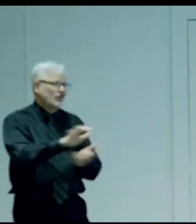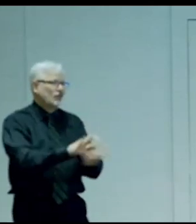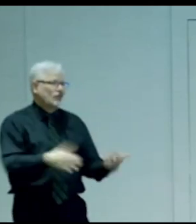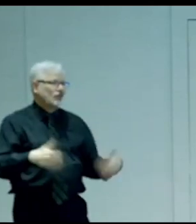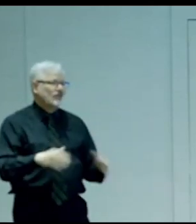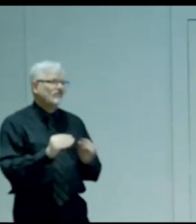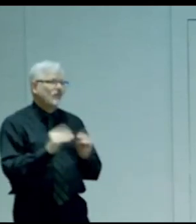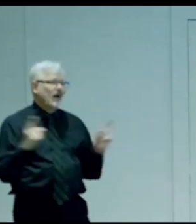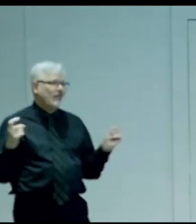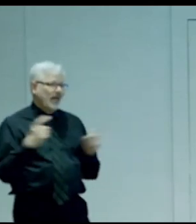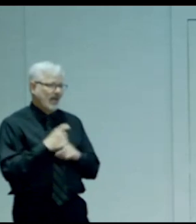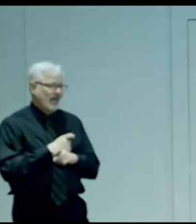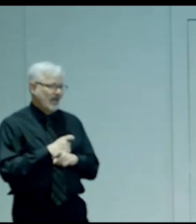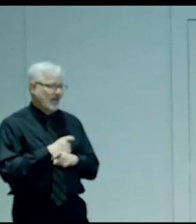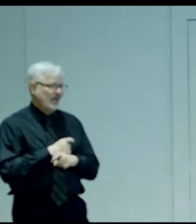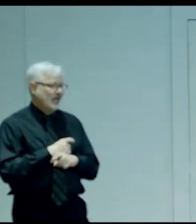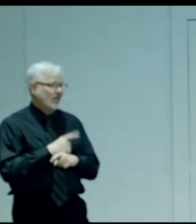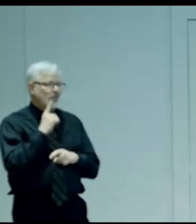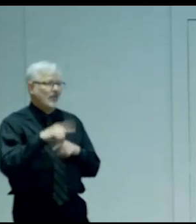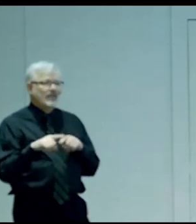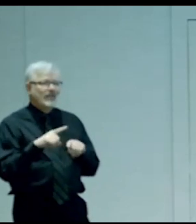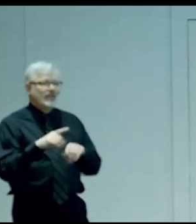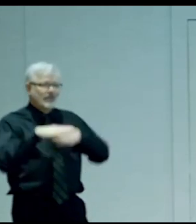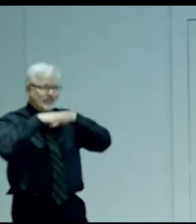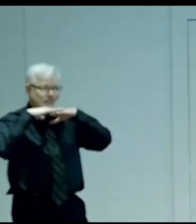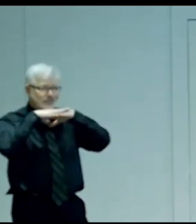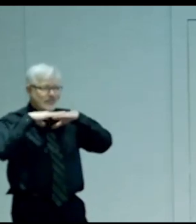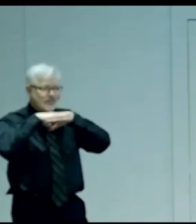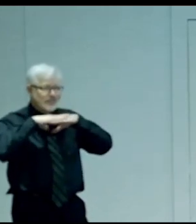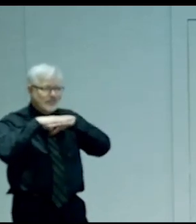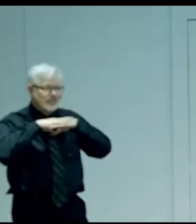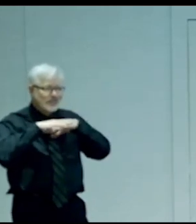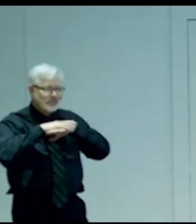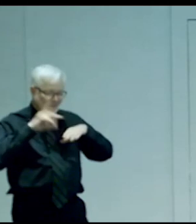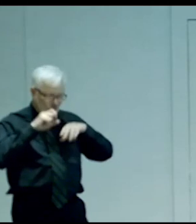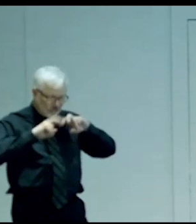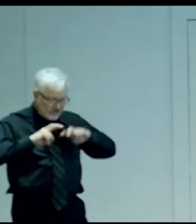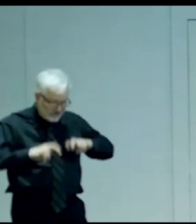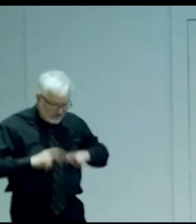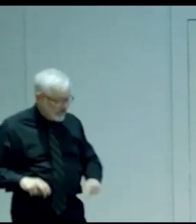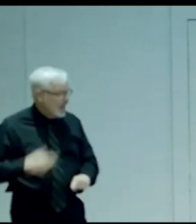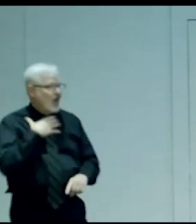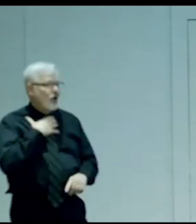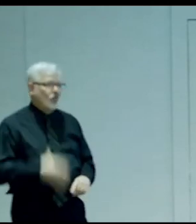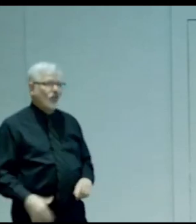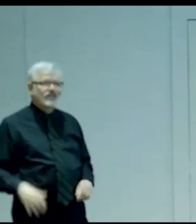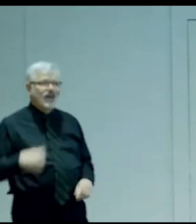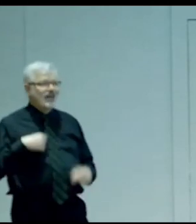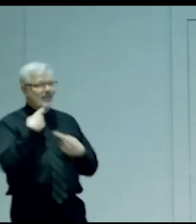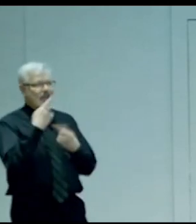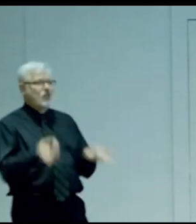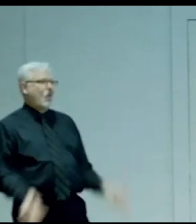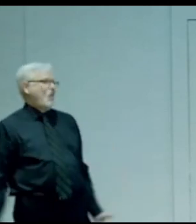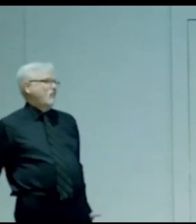more complicated and nuanced story to be told. And I wish that I could say magically, I know